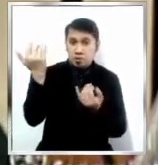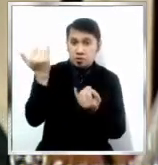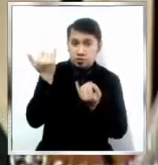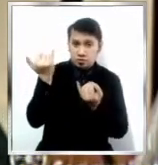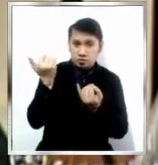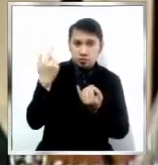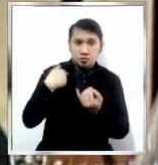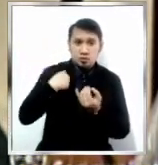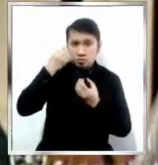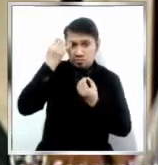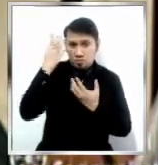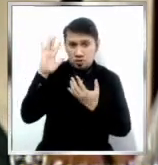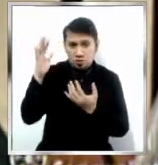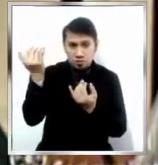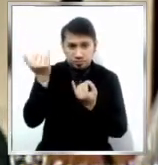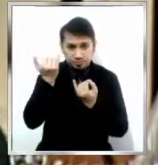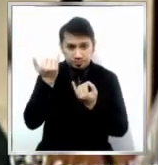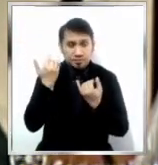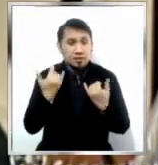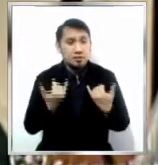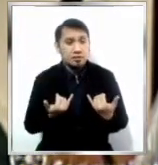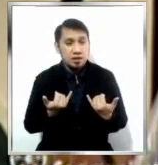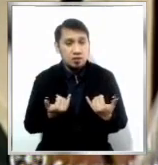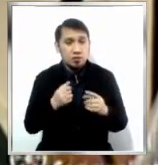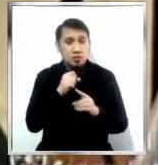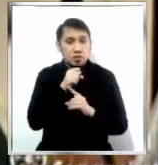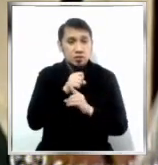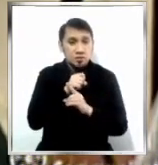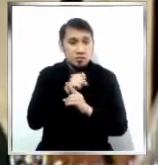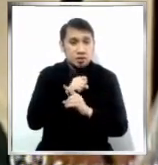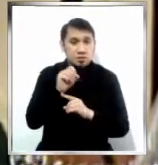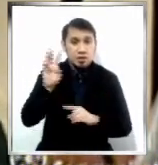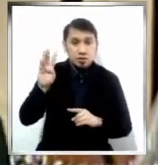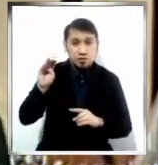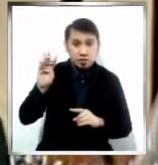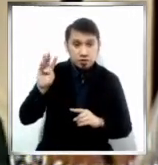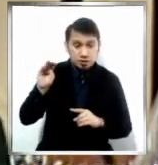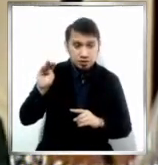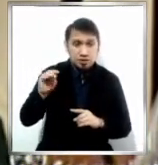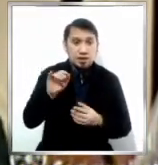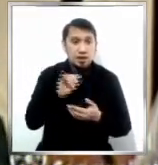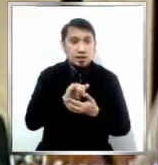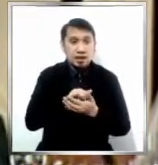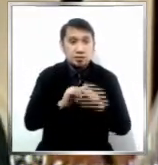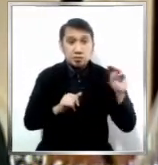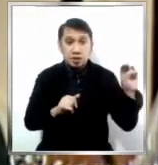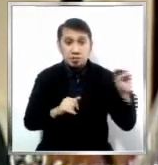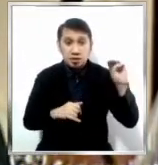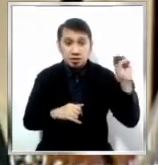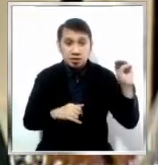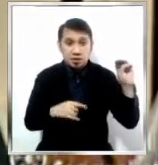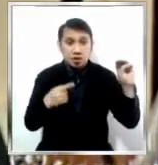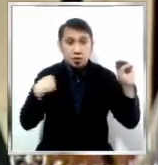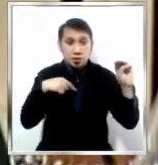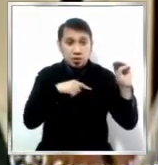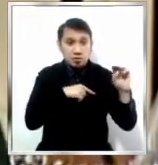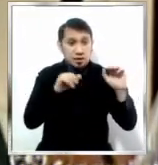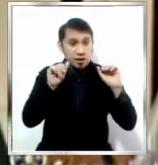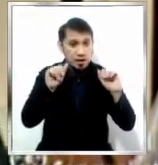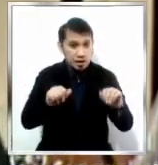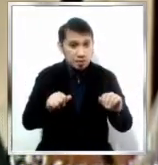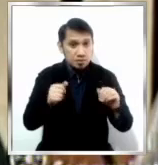So by September 14, Mr. President, that's on Monday, we should be able to submit to